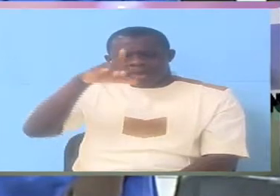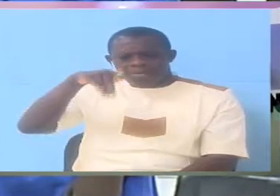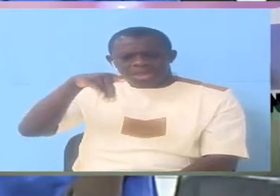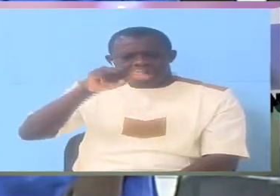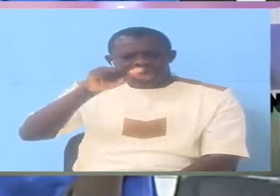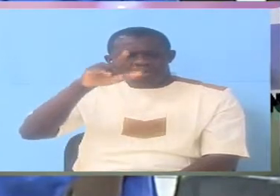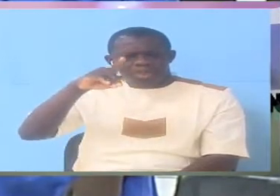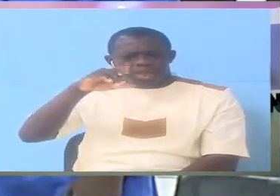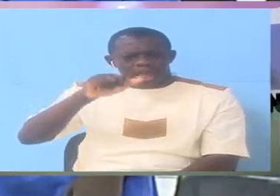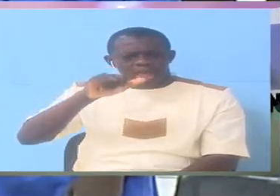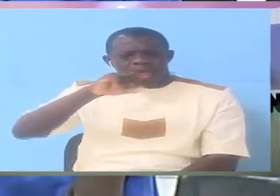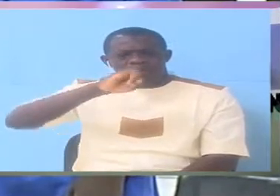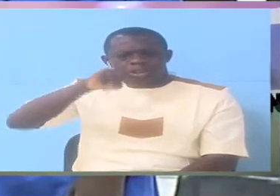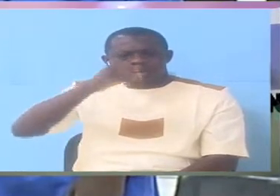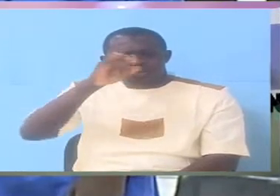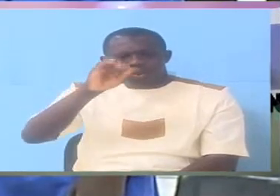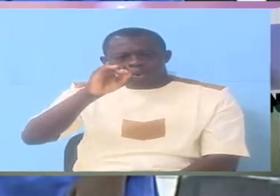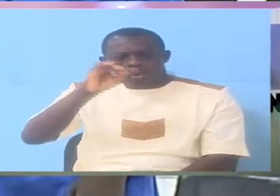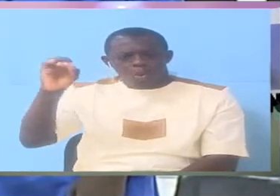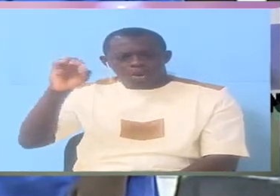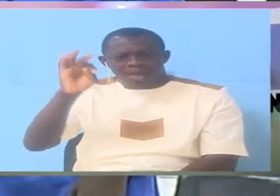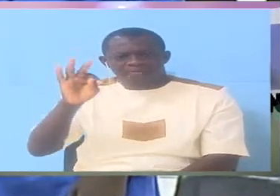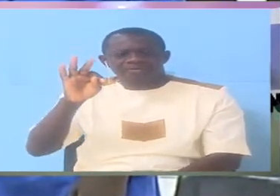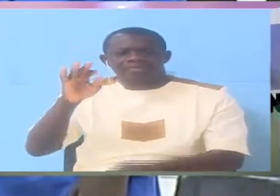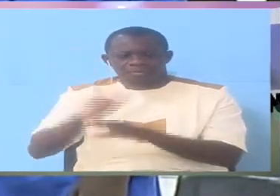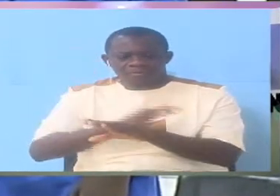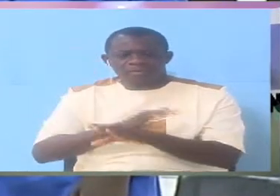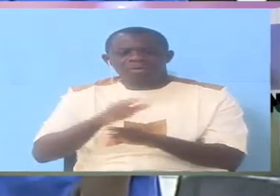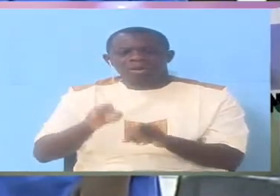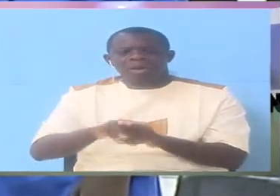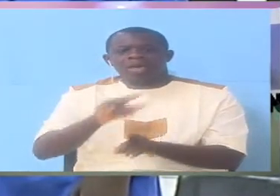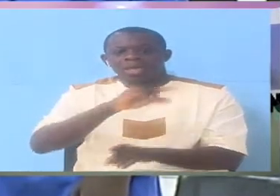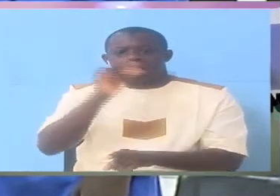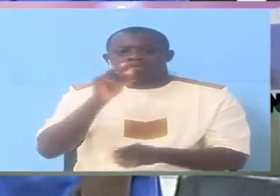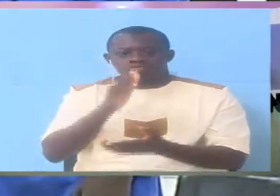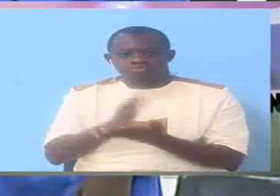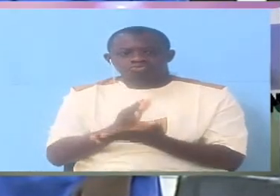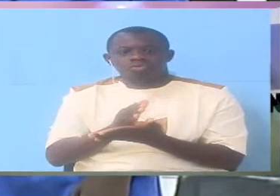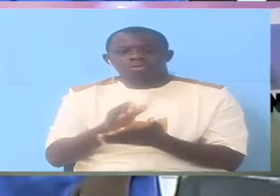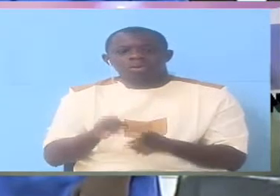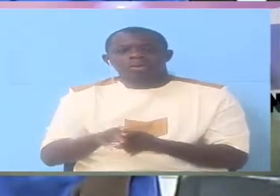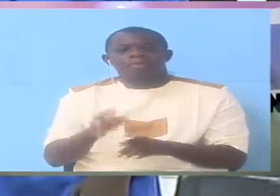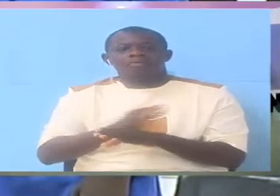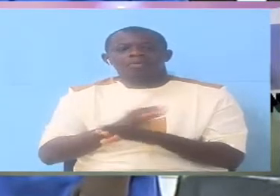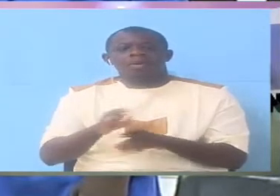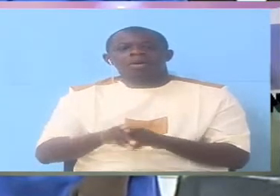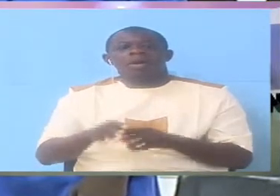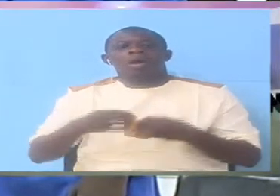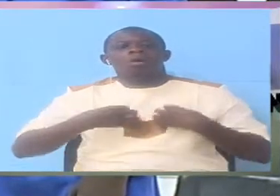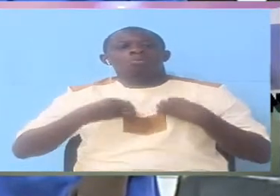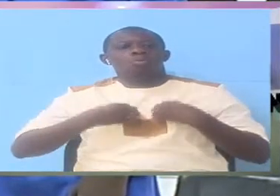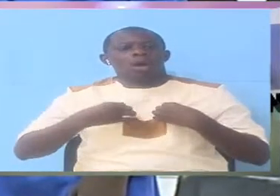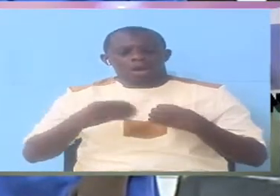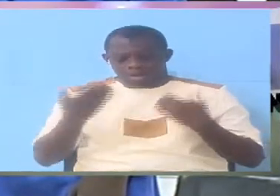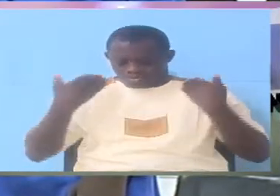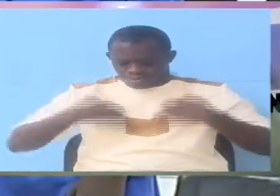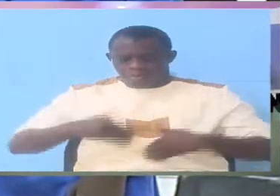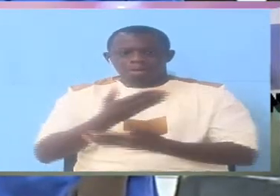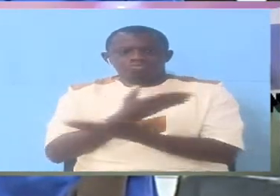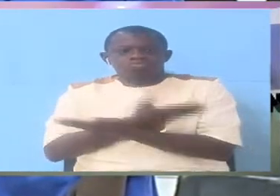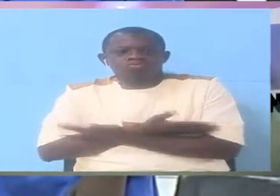or something like that. But I said it in Zidane. Allah number 2 Jasi, blue one. I only do.